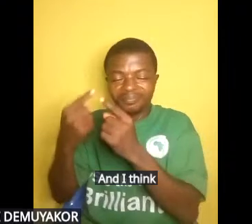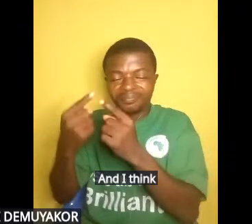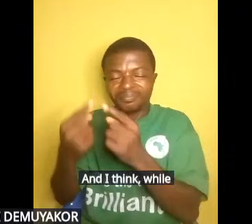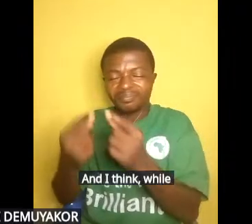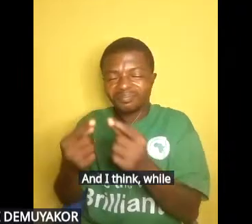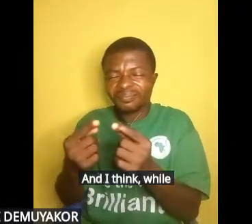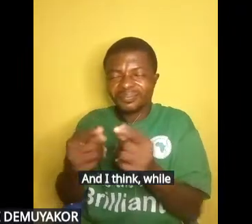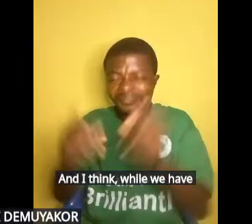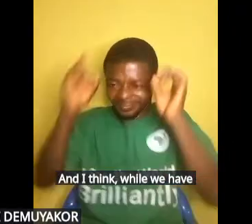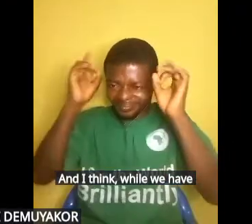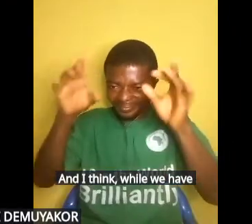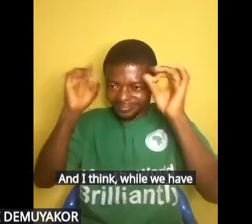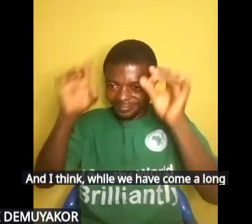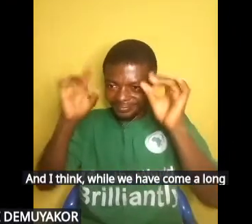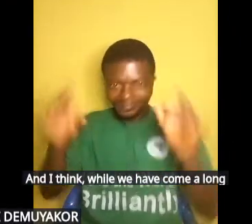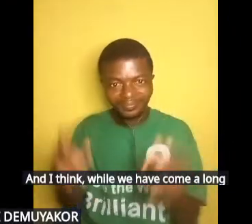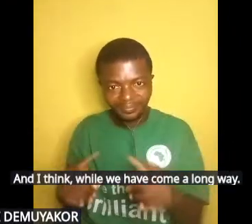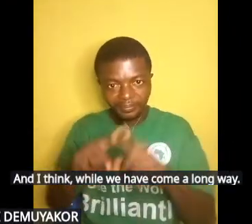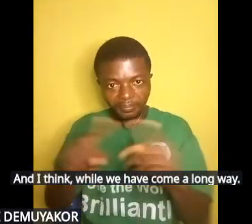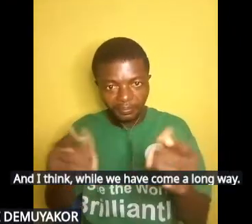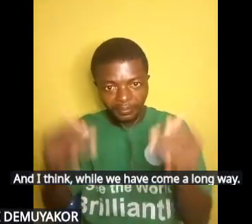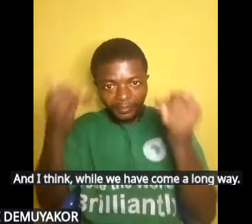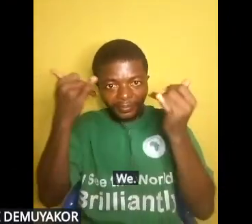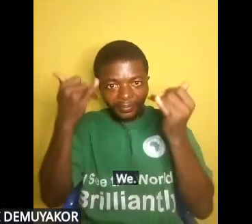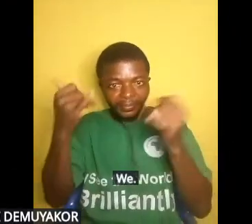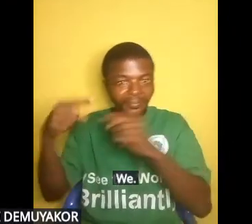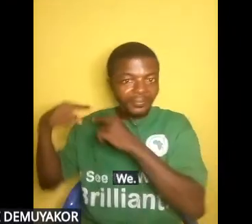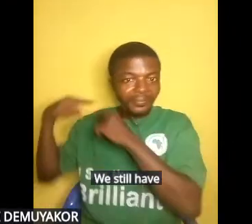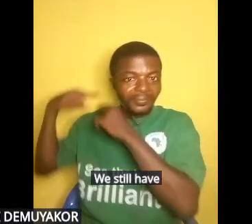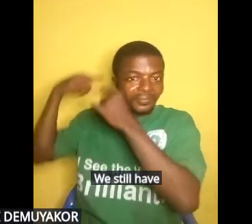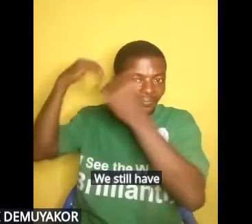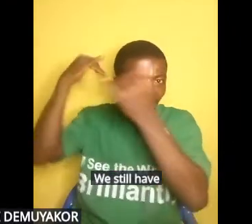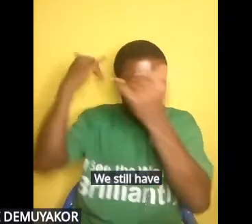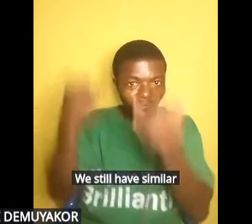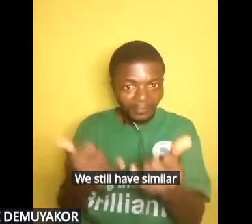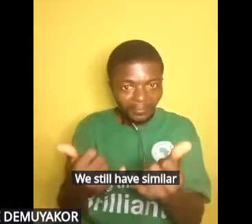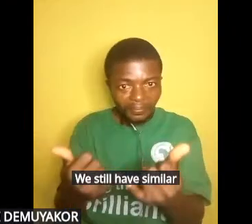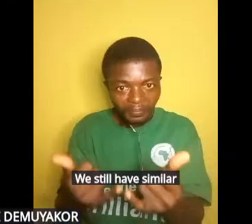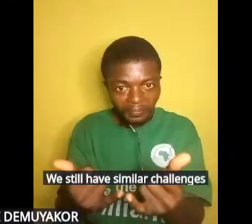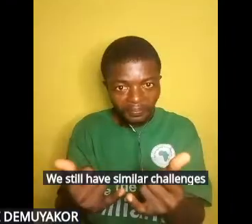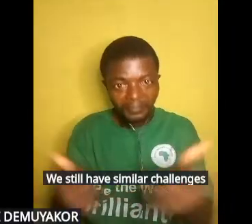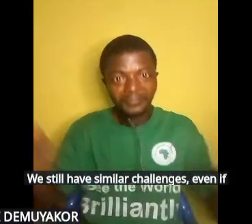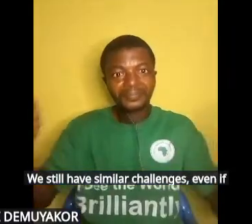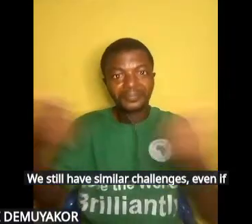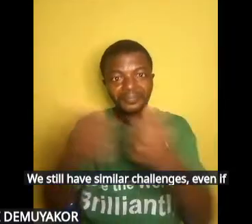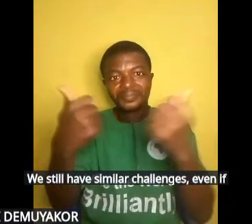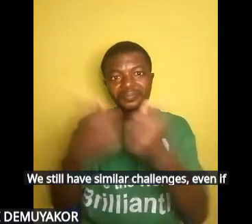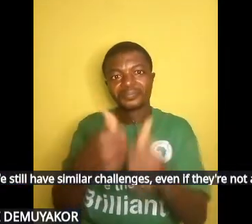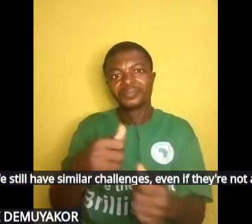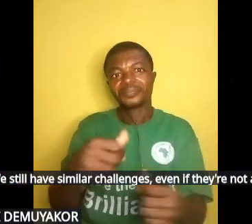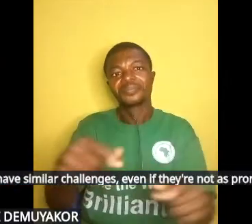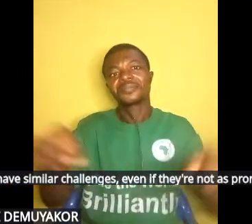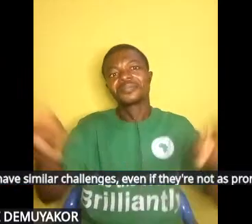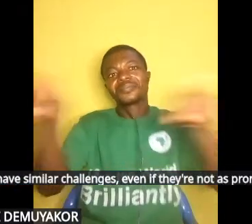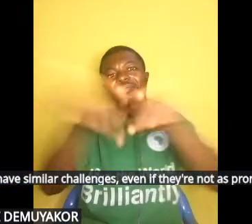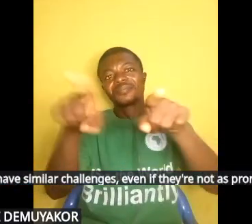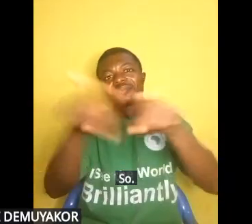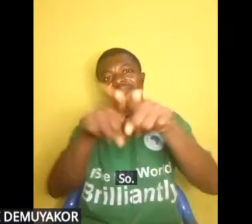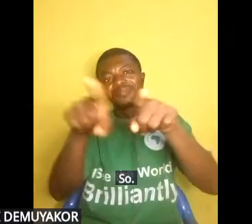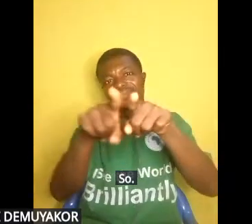have come a long way, we still have similar challenges, even if they're not as pronounced.